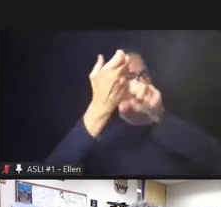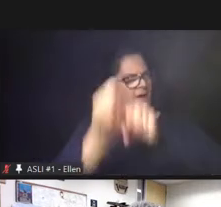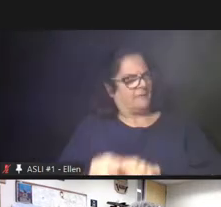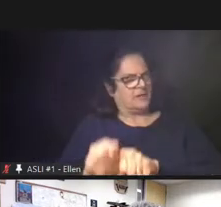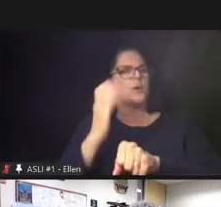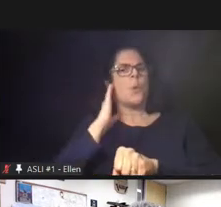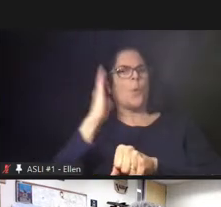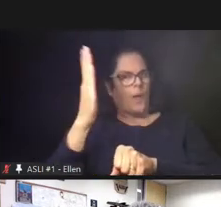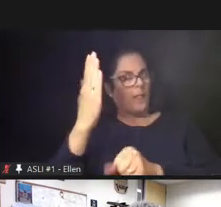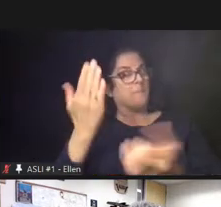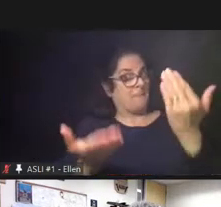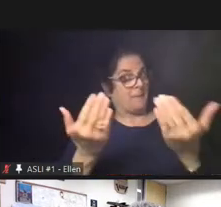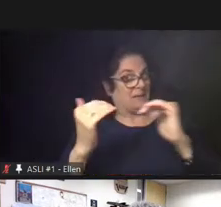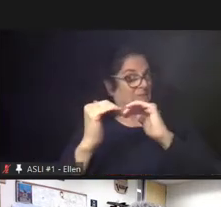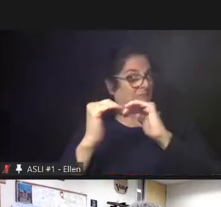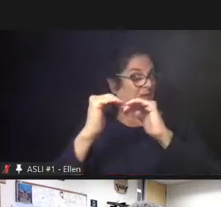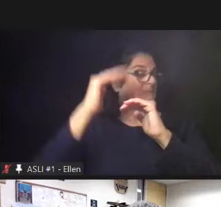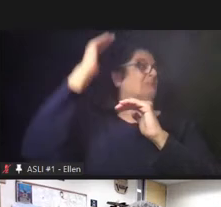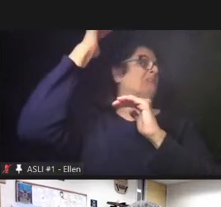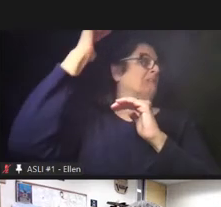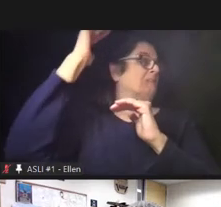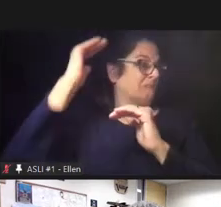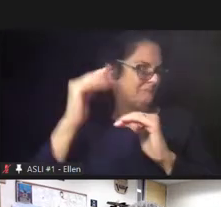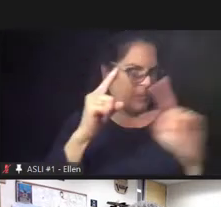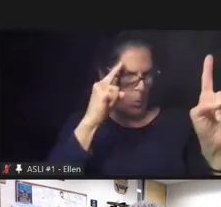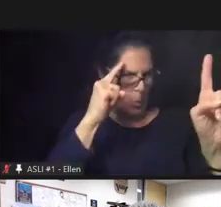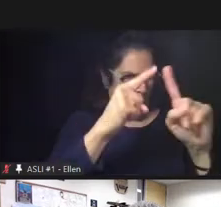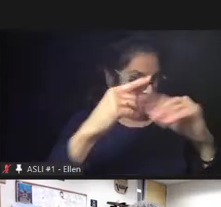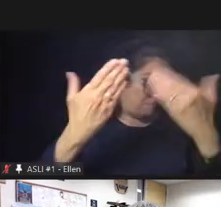if not exceed them by the end of the project.